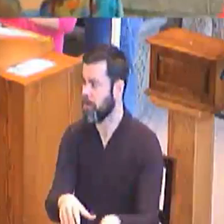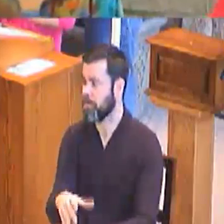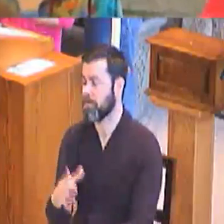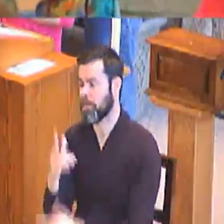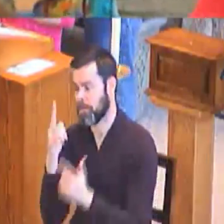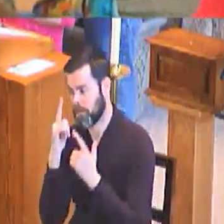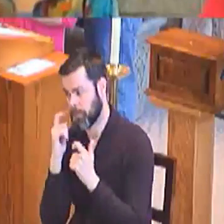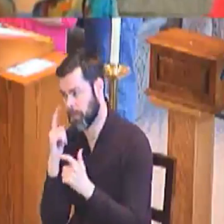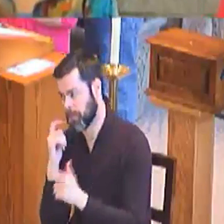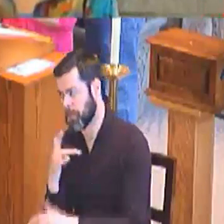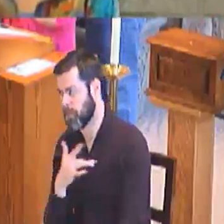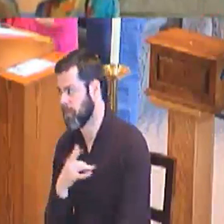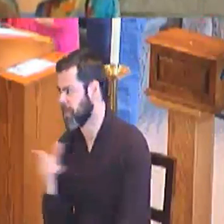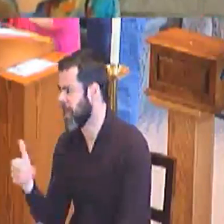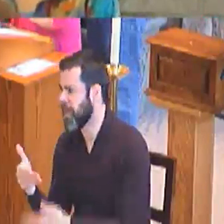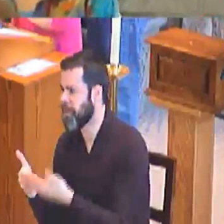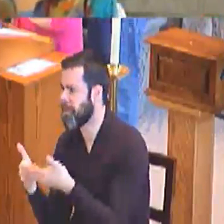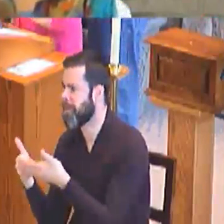Yeah.